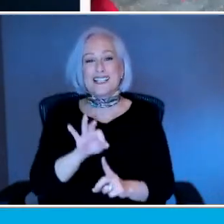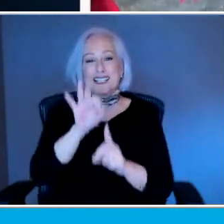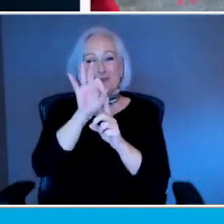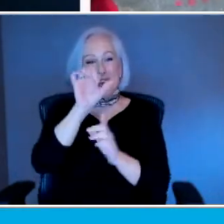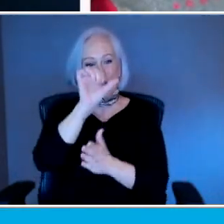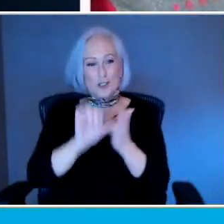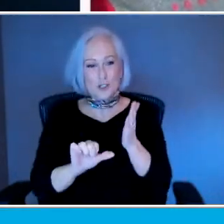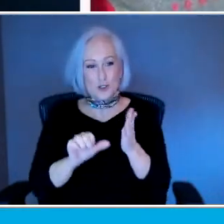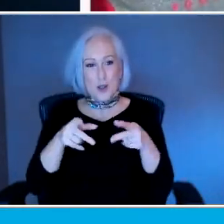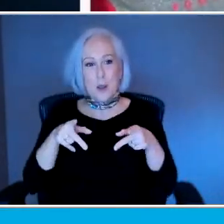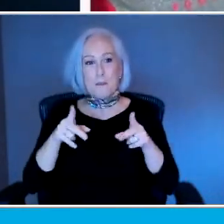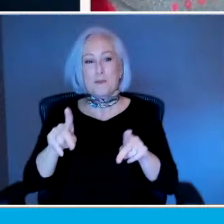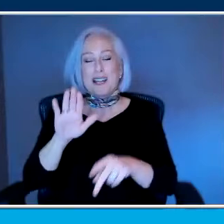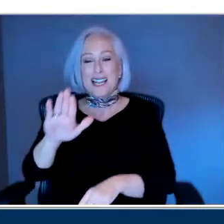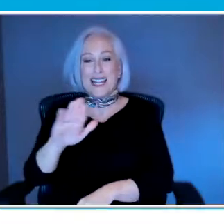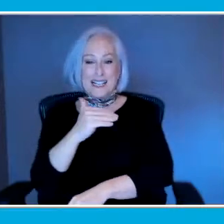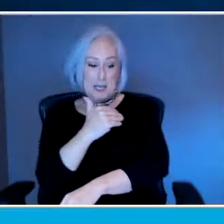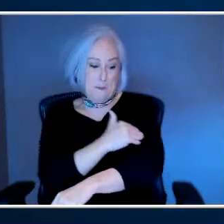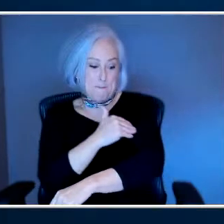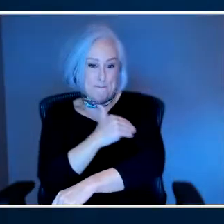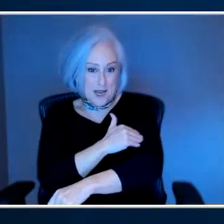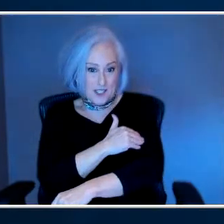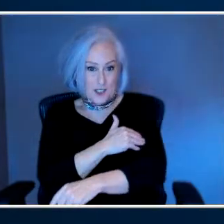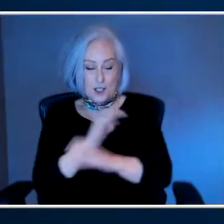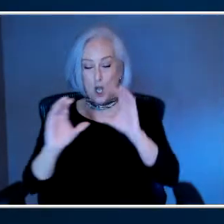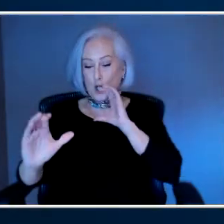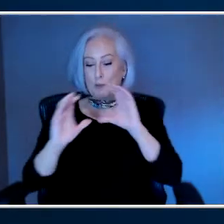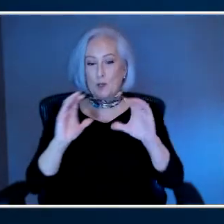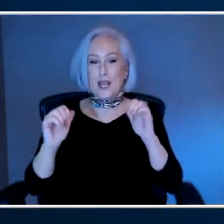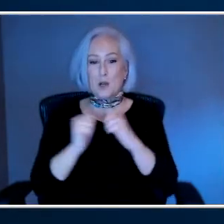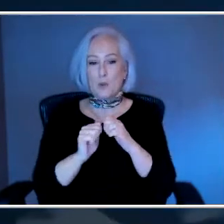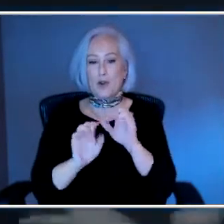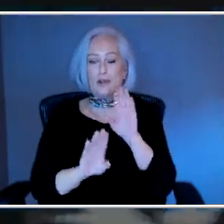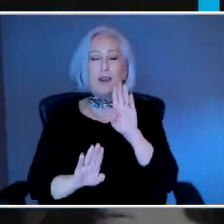muscles communicate with his bionic hand. Monday at 8.